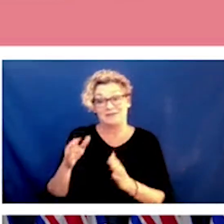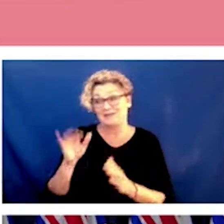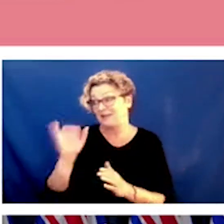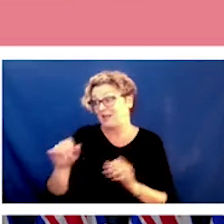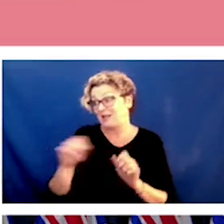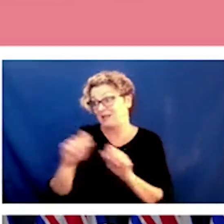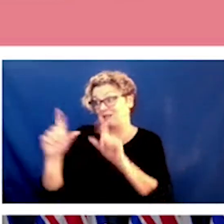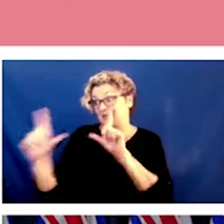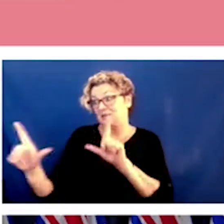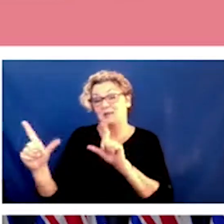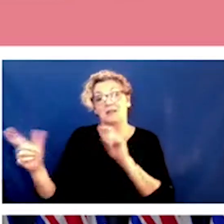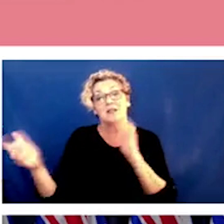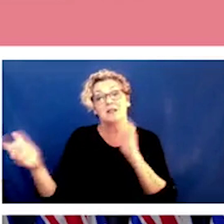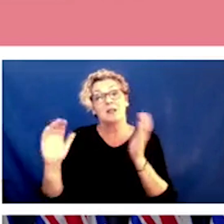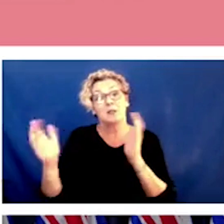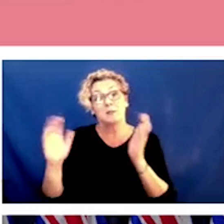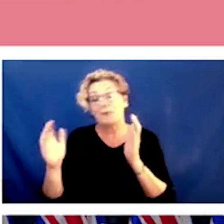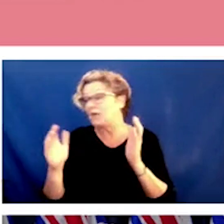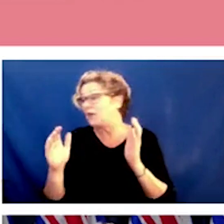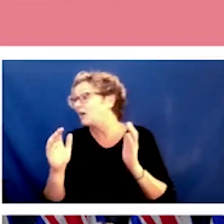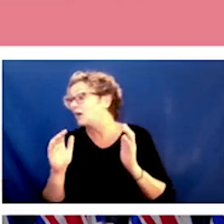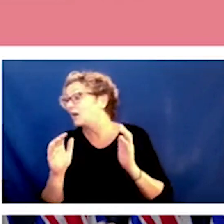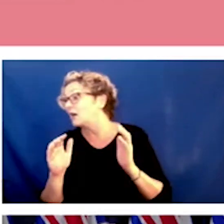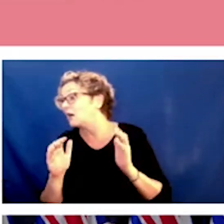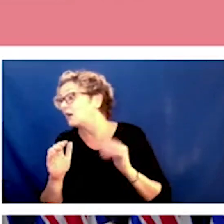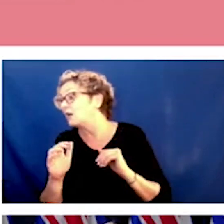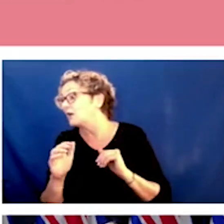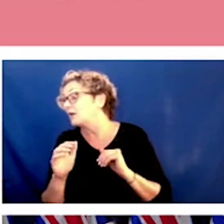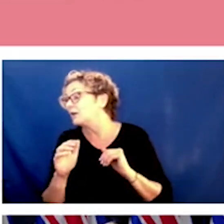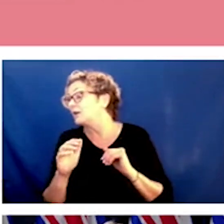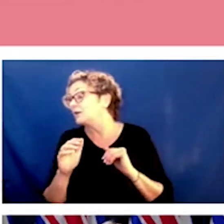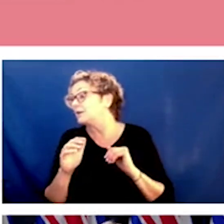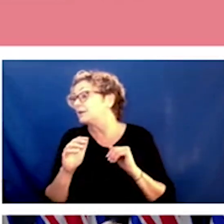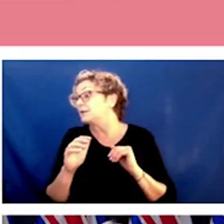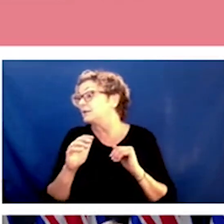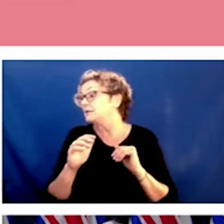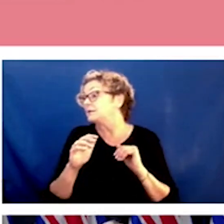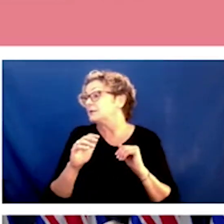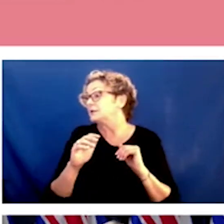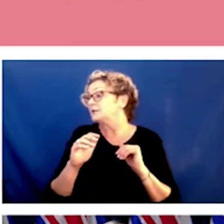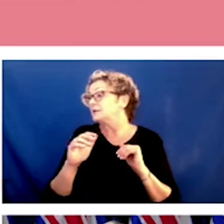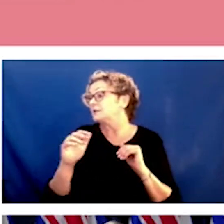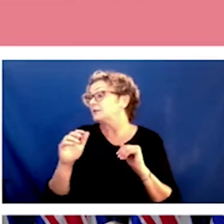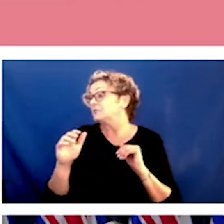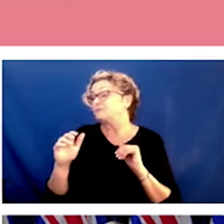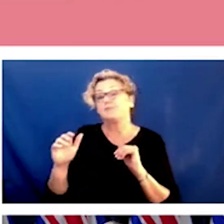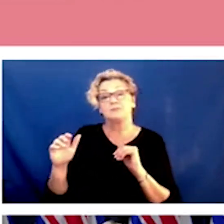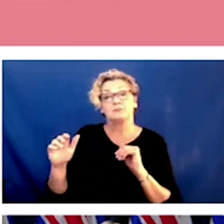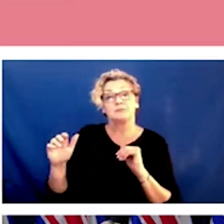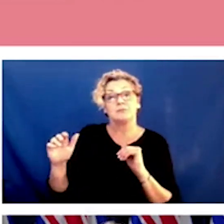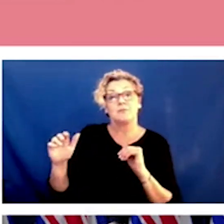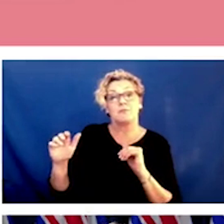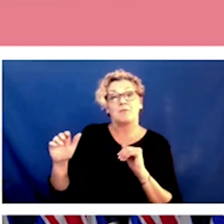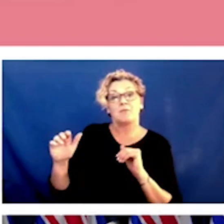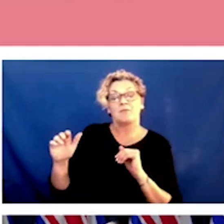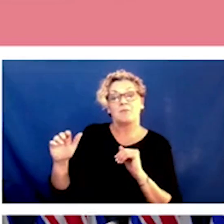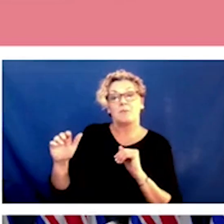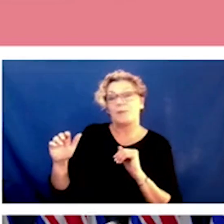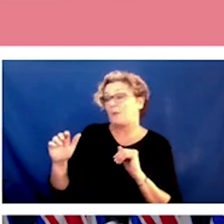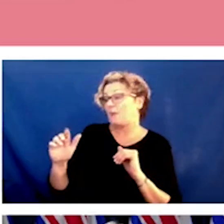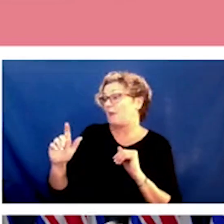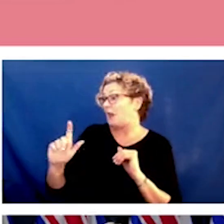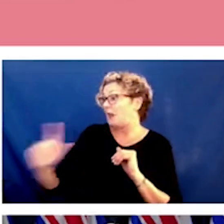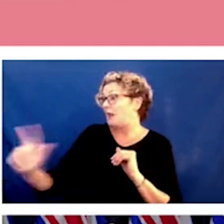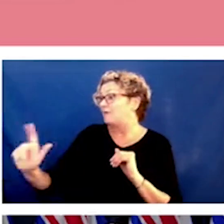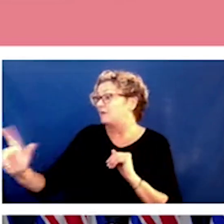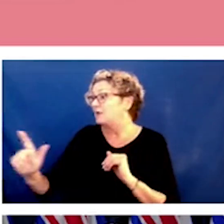slightly higher rate. Unfortunately, Ontario, Manitoba, and Quebec are starting to see rates that are going up dramatically, and we've seen that